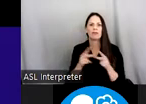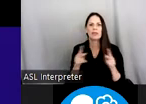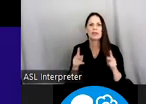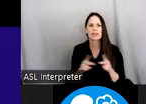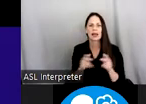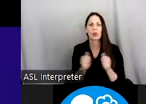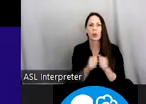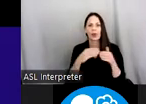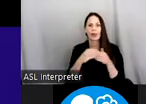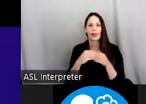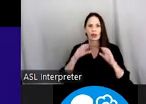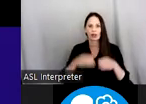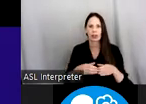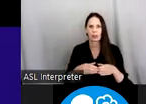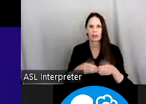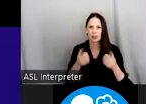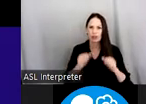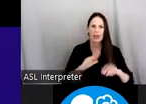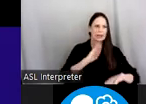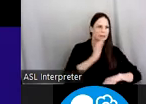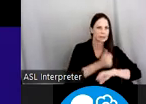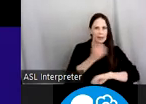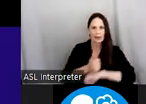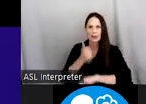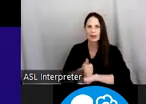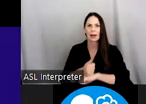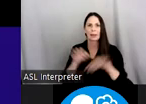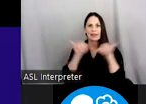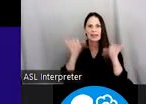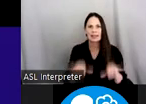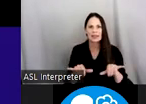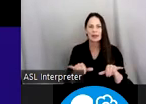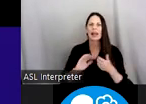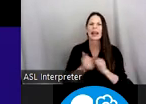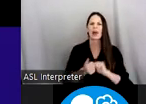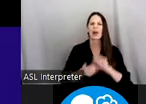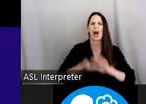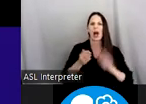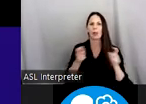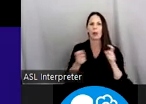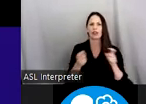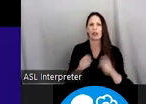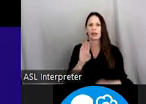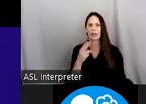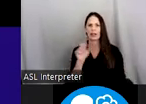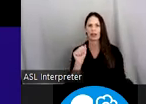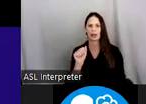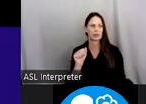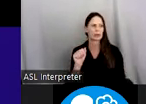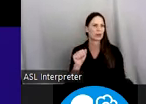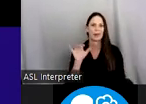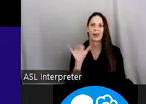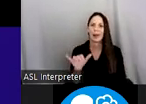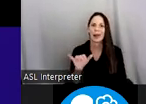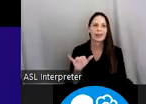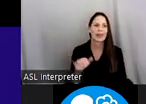the systems put in place, like how to operationalize the BHA. And that's everything from what